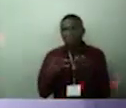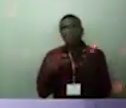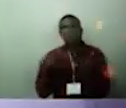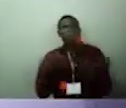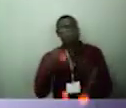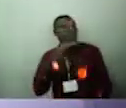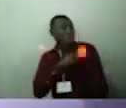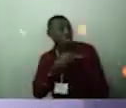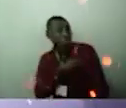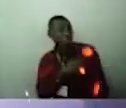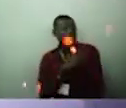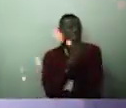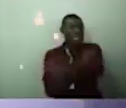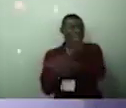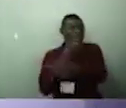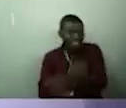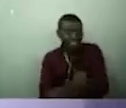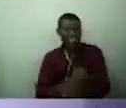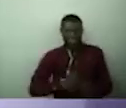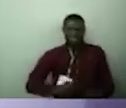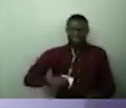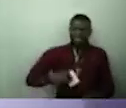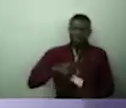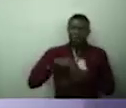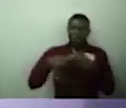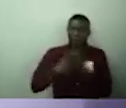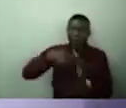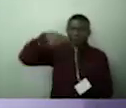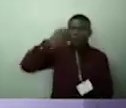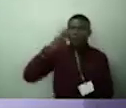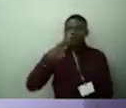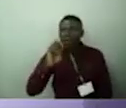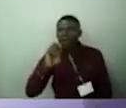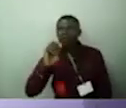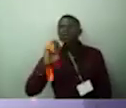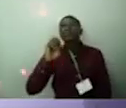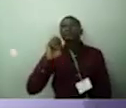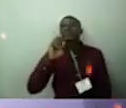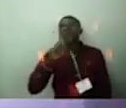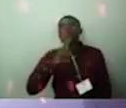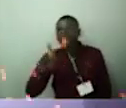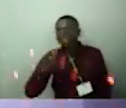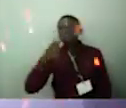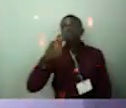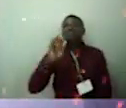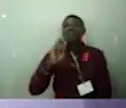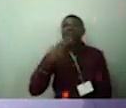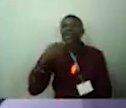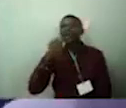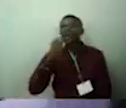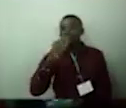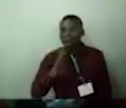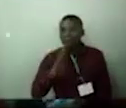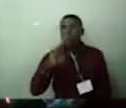Isaac, and Jacob, and all the way Perez, all the way Rahab, all of them, Moab,